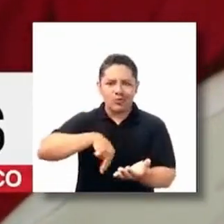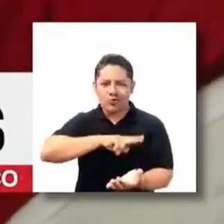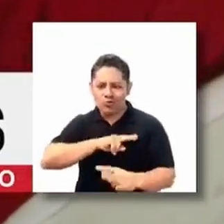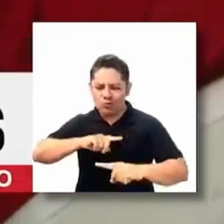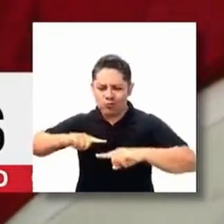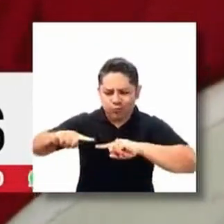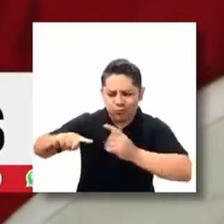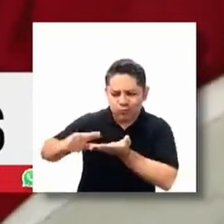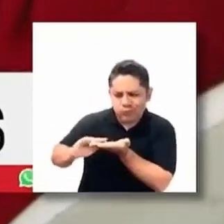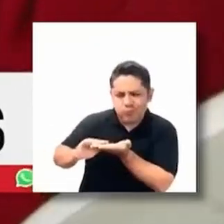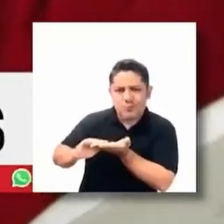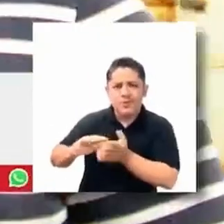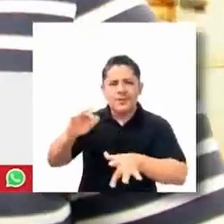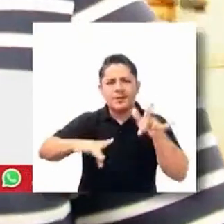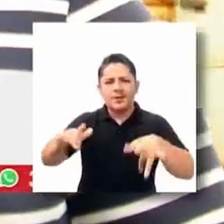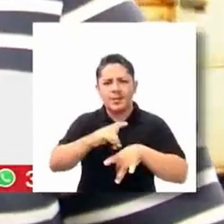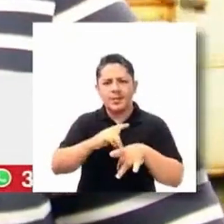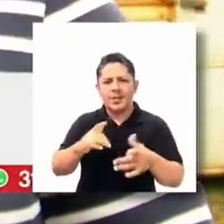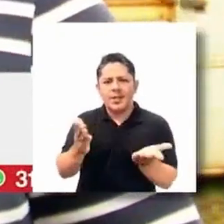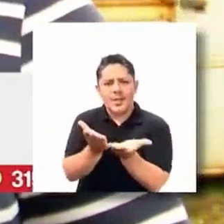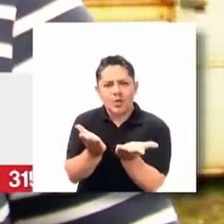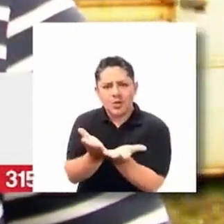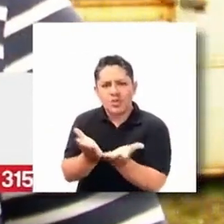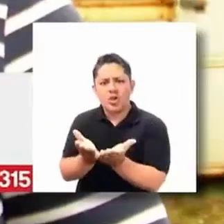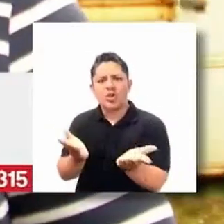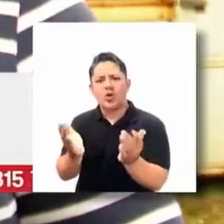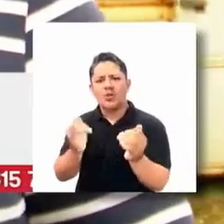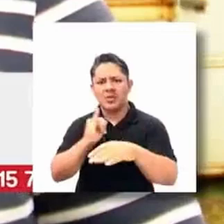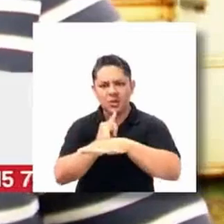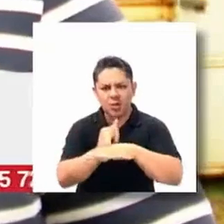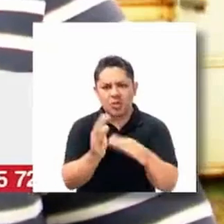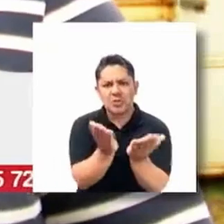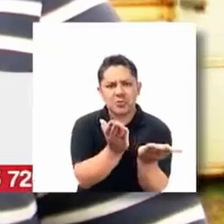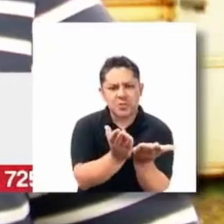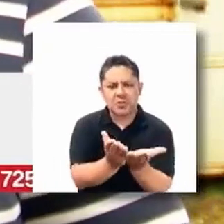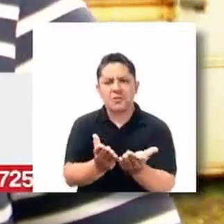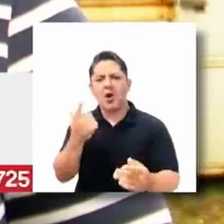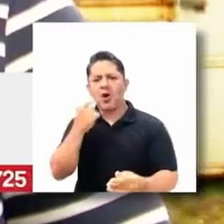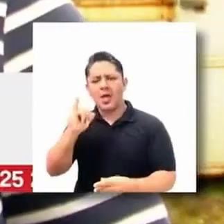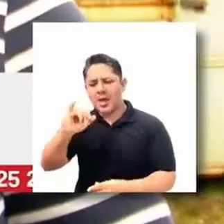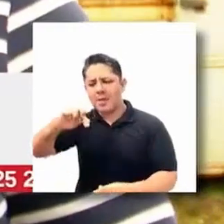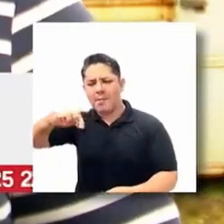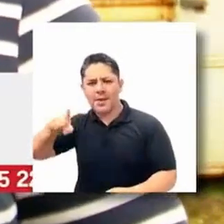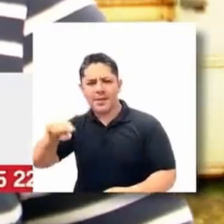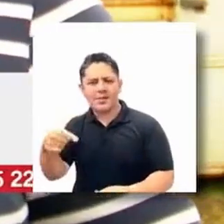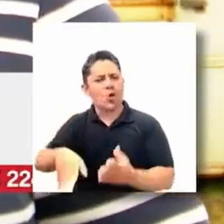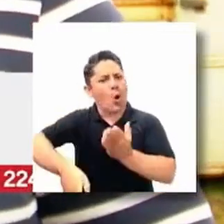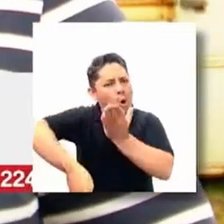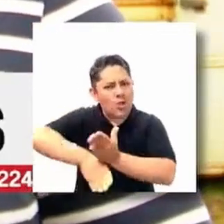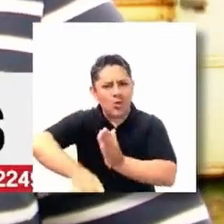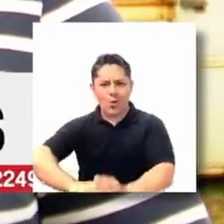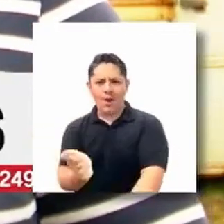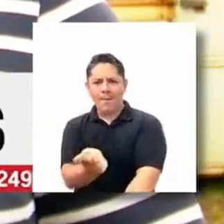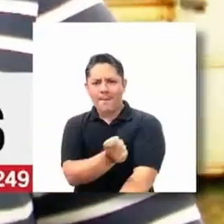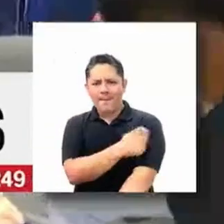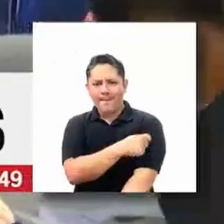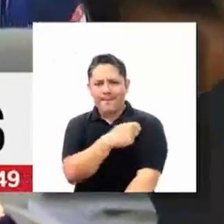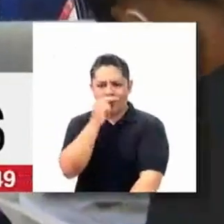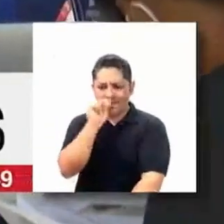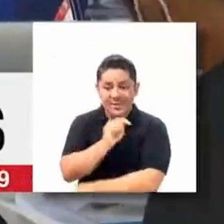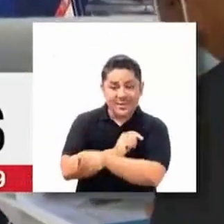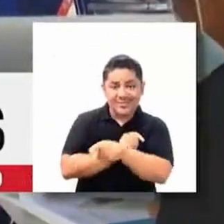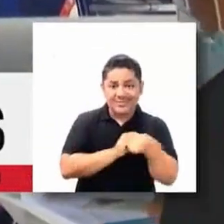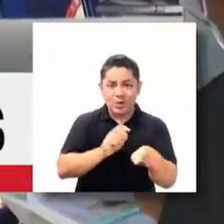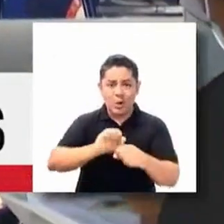have parental authorization. We have coordination with the Secretaryship of Education and with the schools